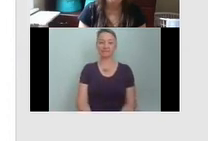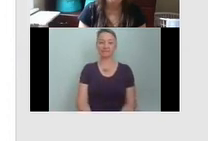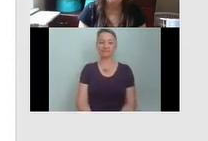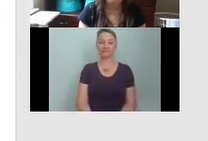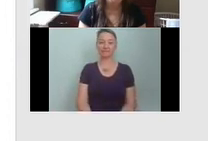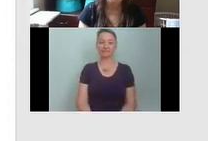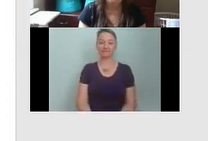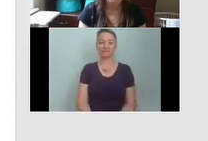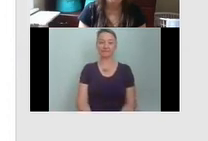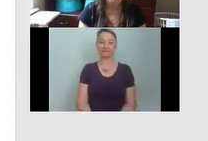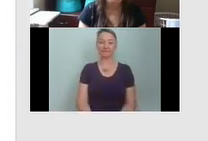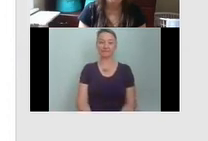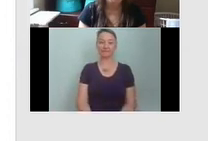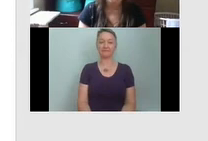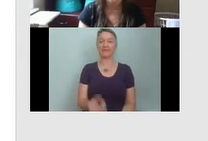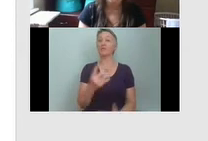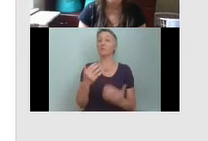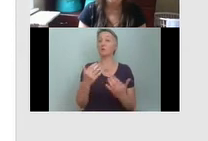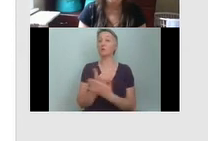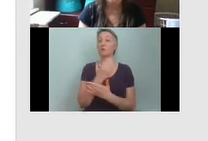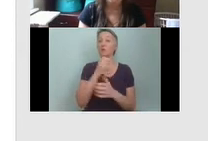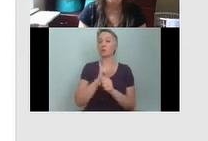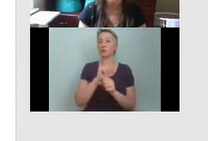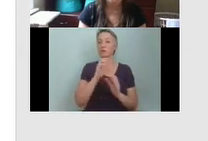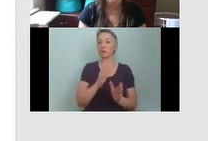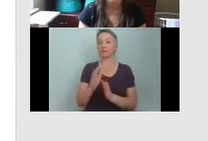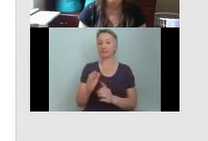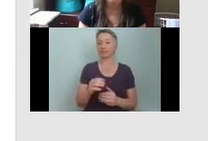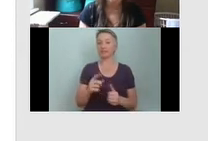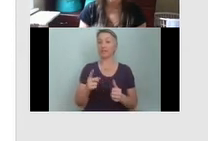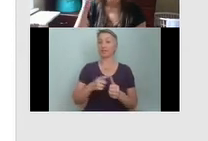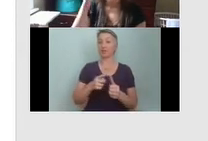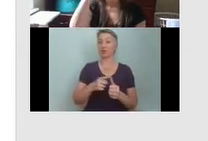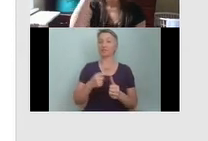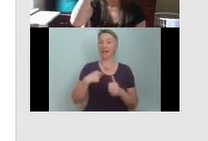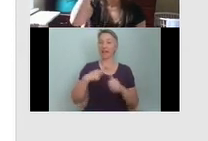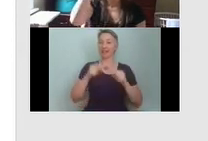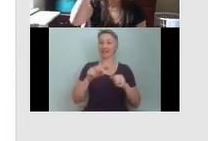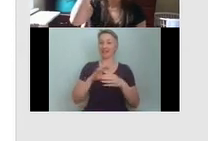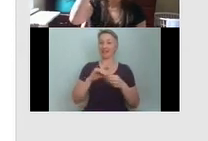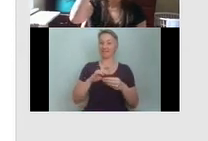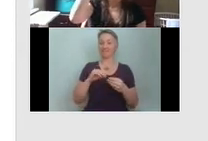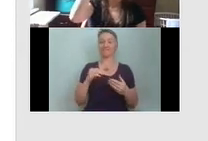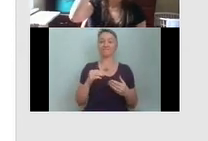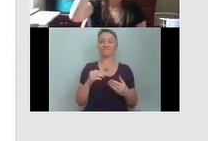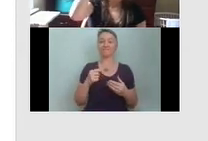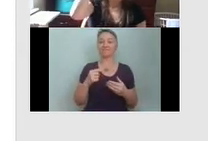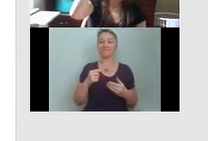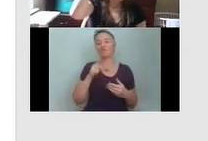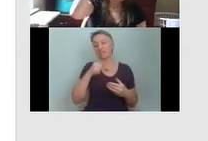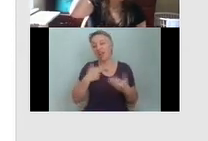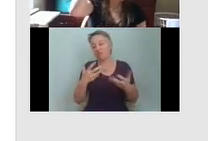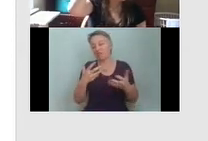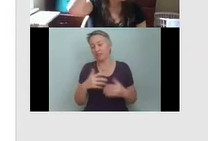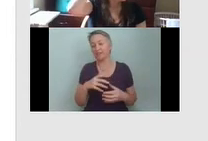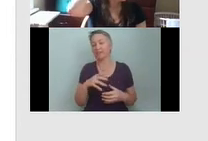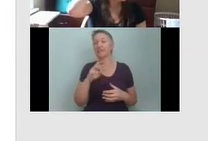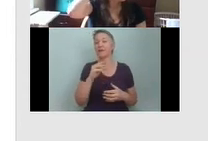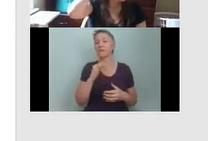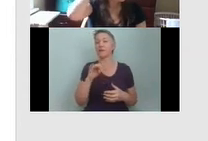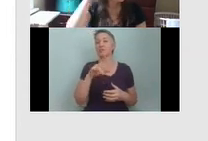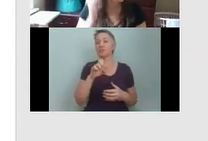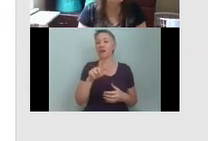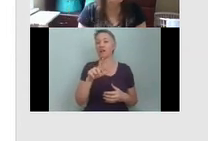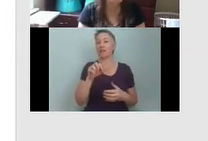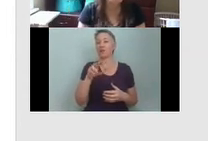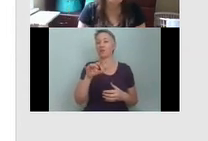And we have a few new employee introductions. The first one I get to do, and I really have already done this, Michelle Lewis is the new